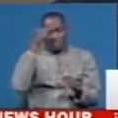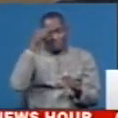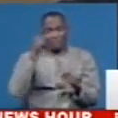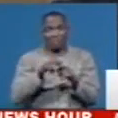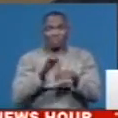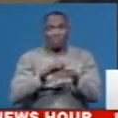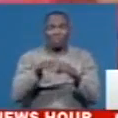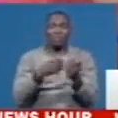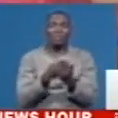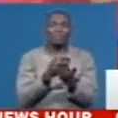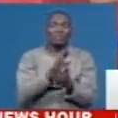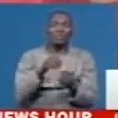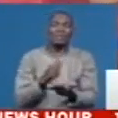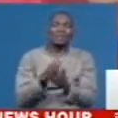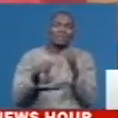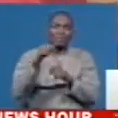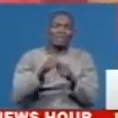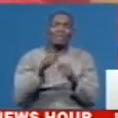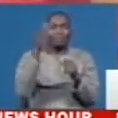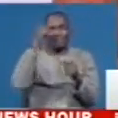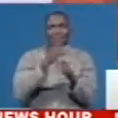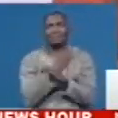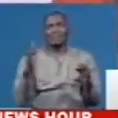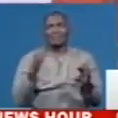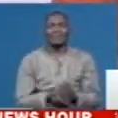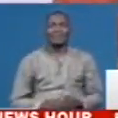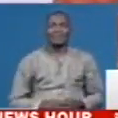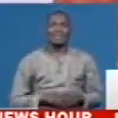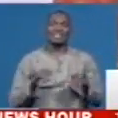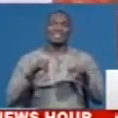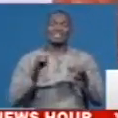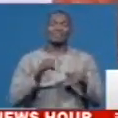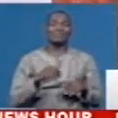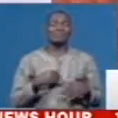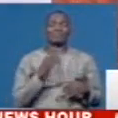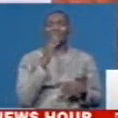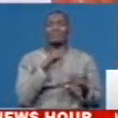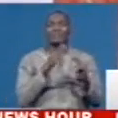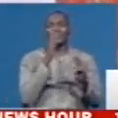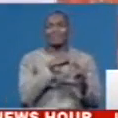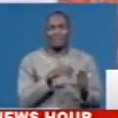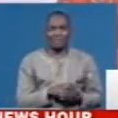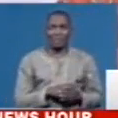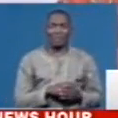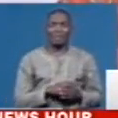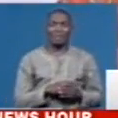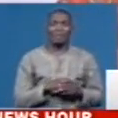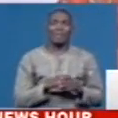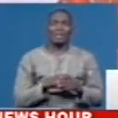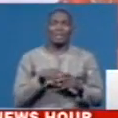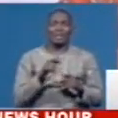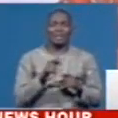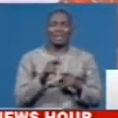and called on all to help fight for his release. It is still disheartening to note that though proven to be